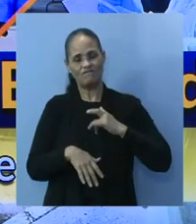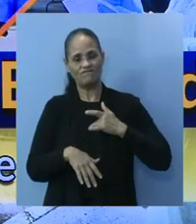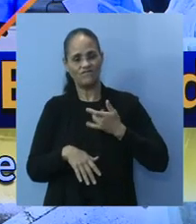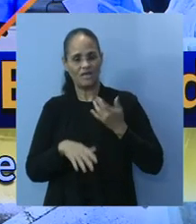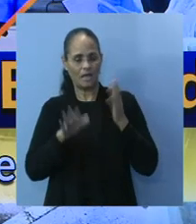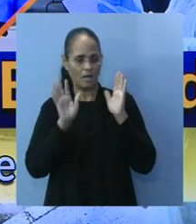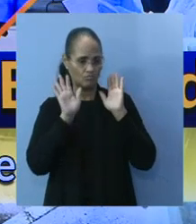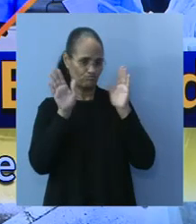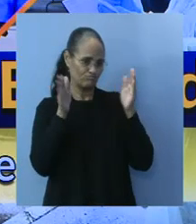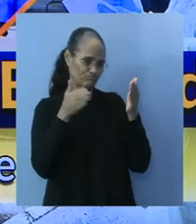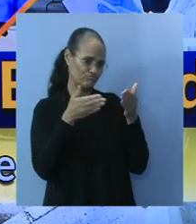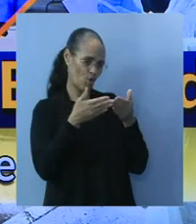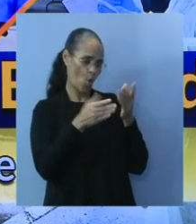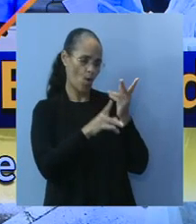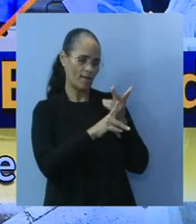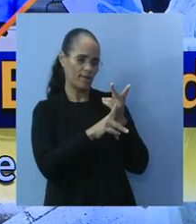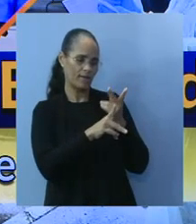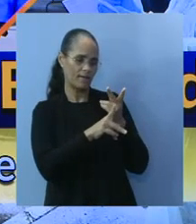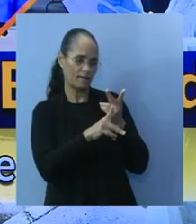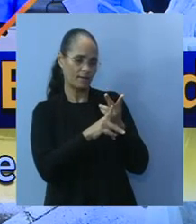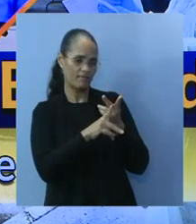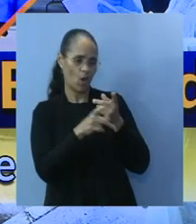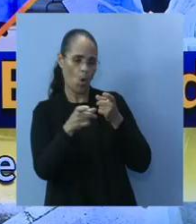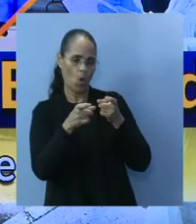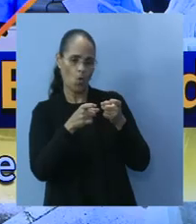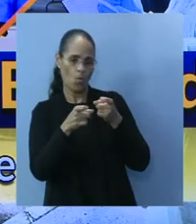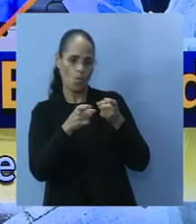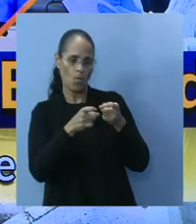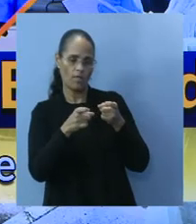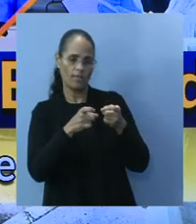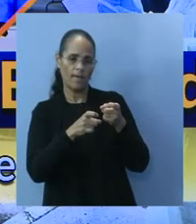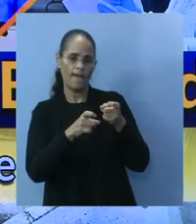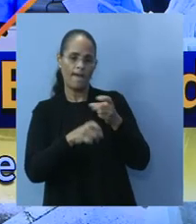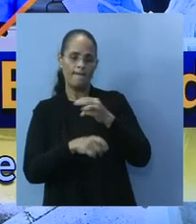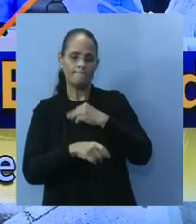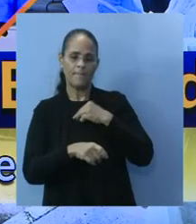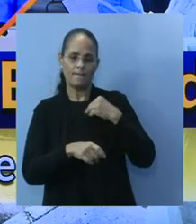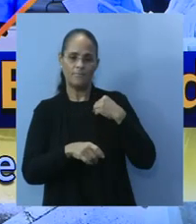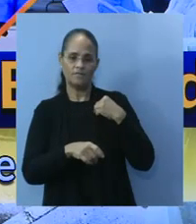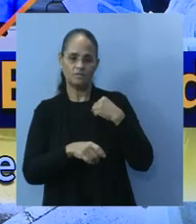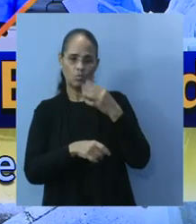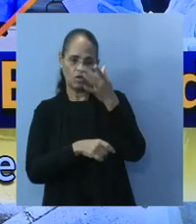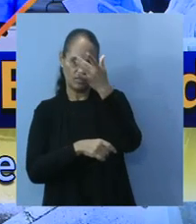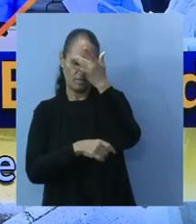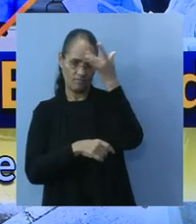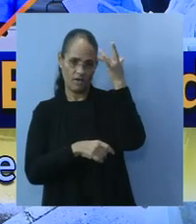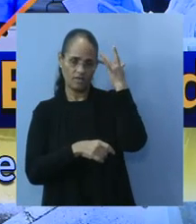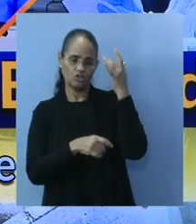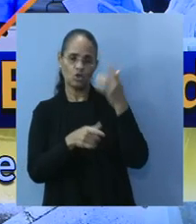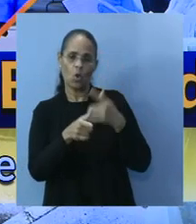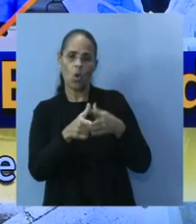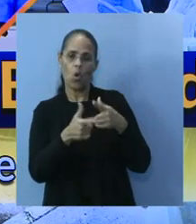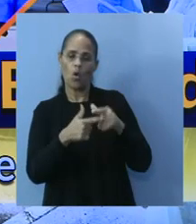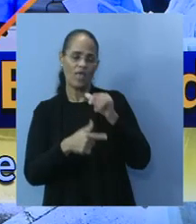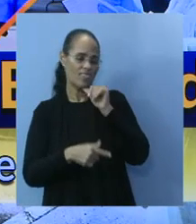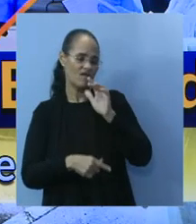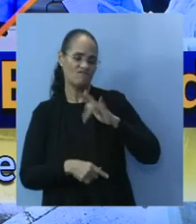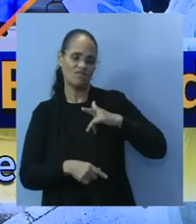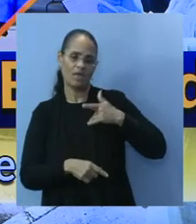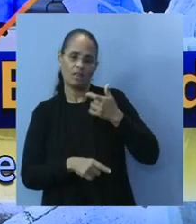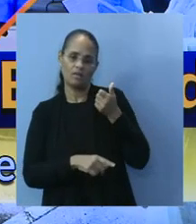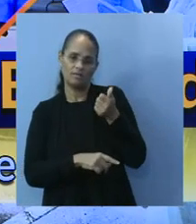isolated, if you're a caregiver coping with family members with dementia, or if you are not feeling